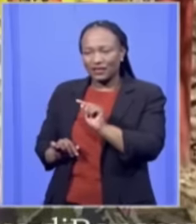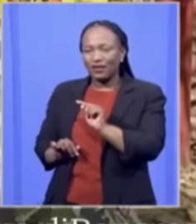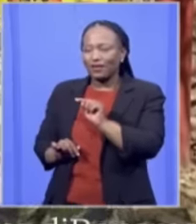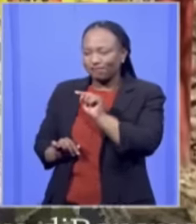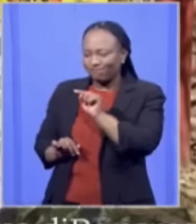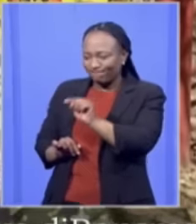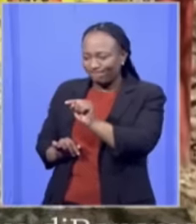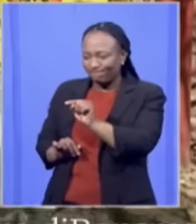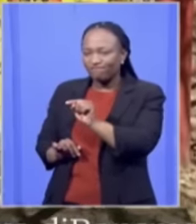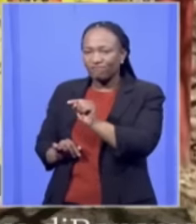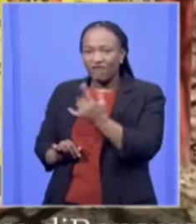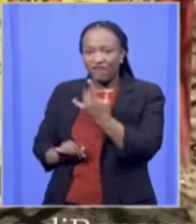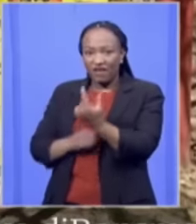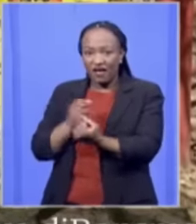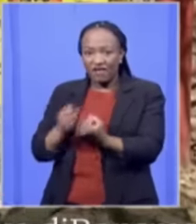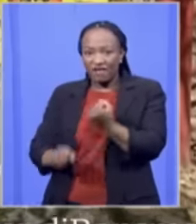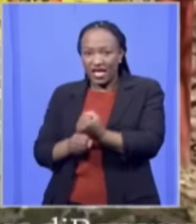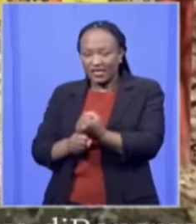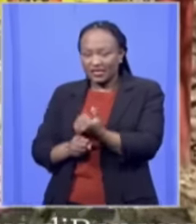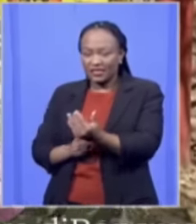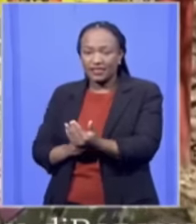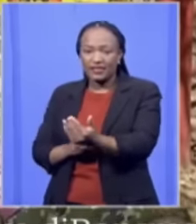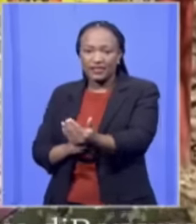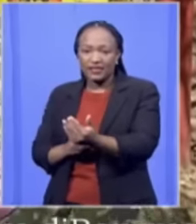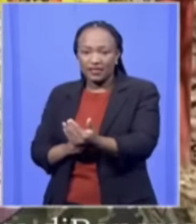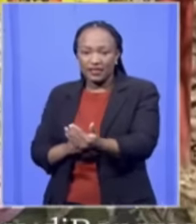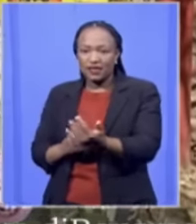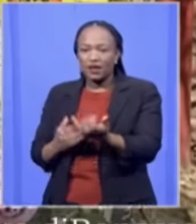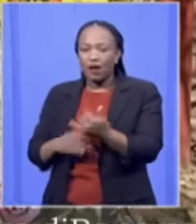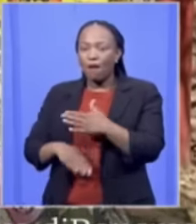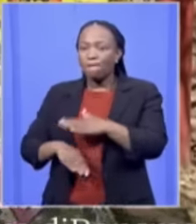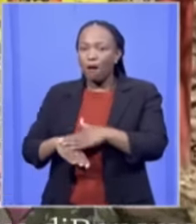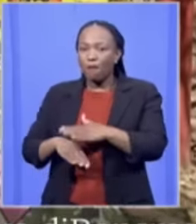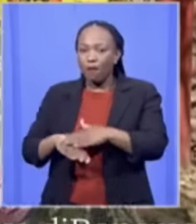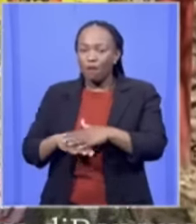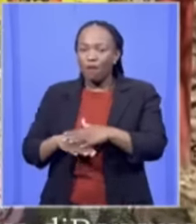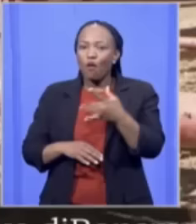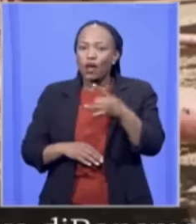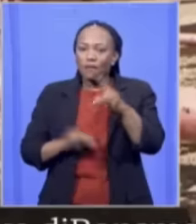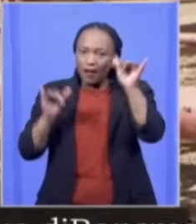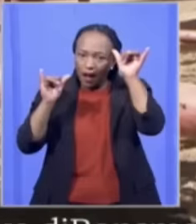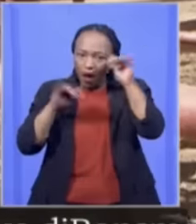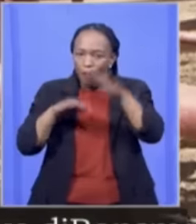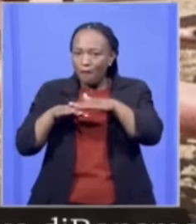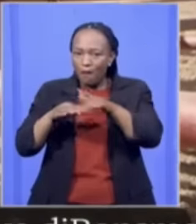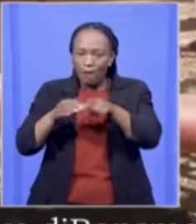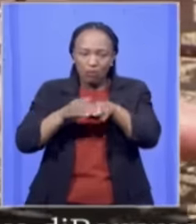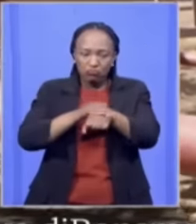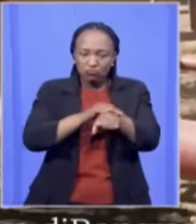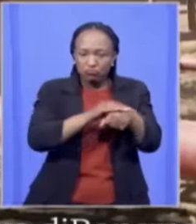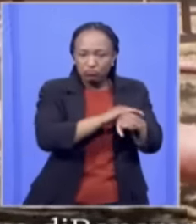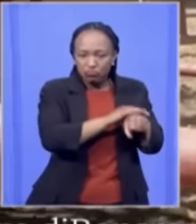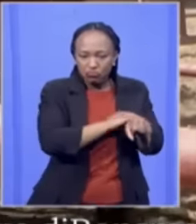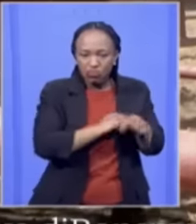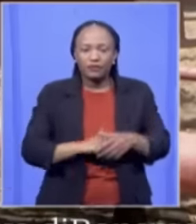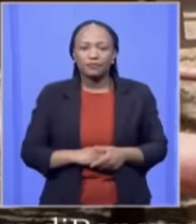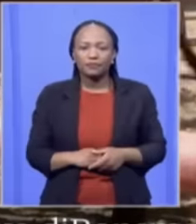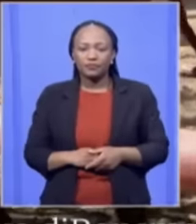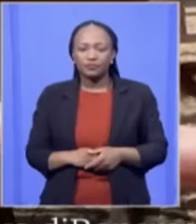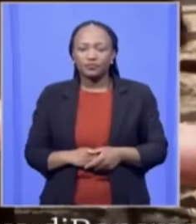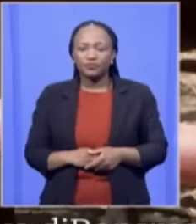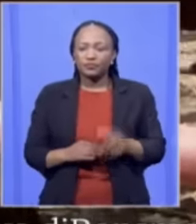dirileng gore go mo 5 yearsing wa ke tlabeng ke le mo go yone ke be ke bontsha lesaka la ka le kgabile. Lenaneo leno le tla ungwelwa